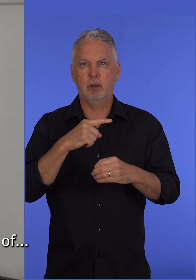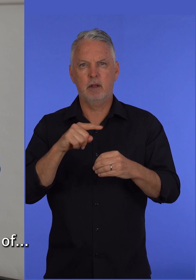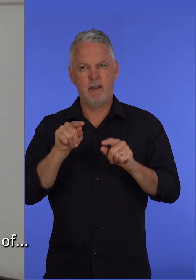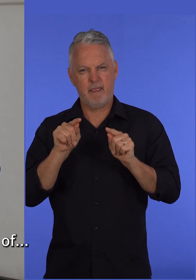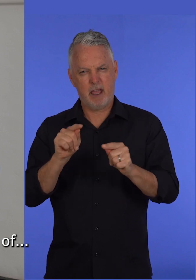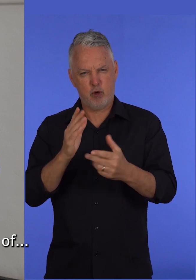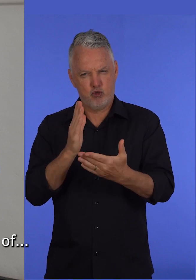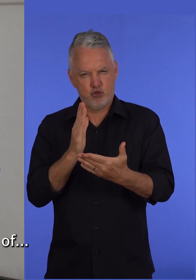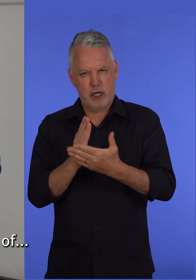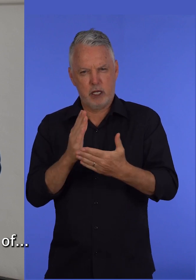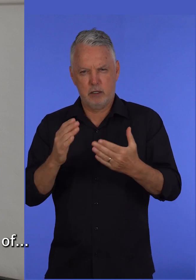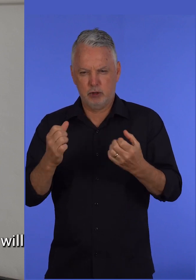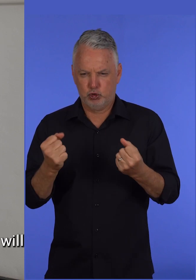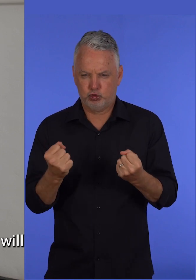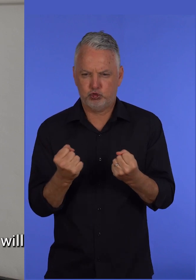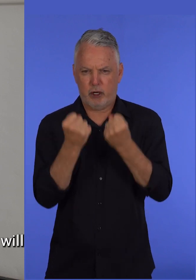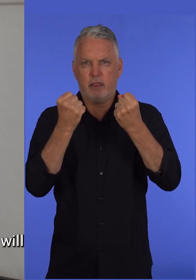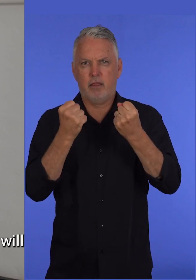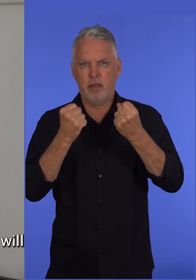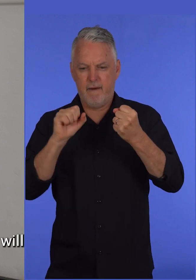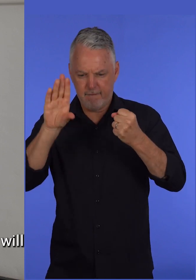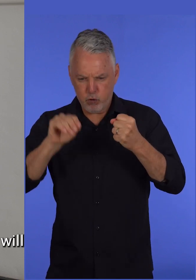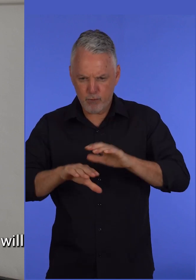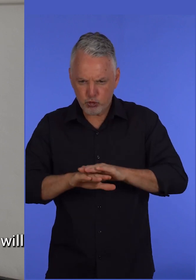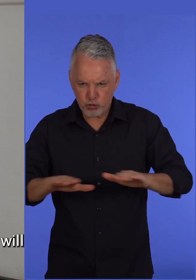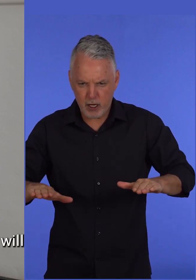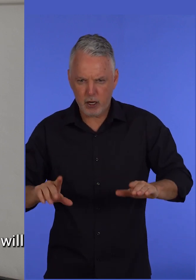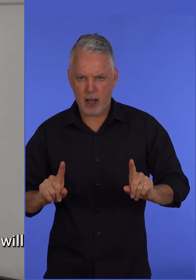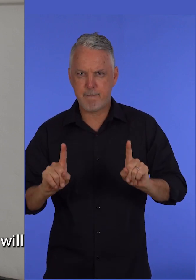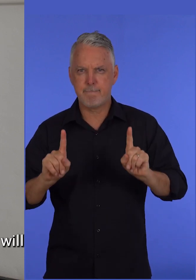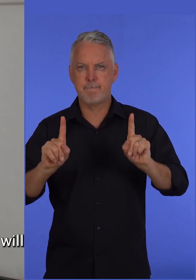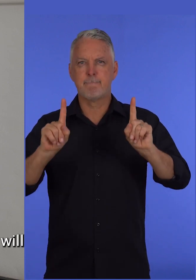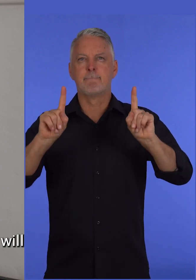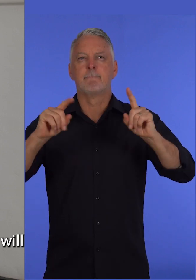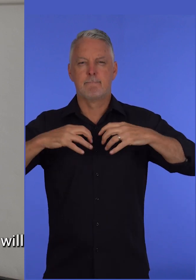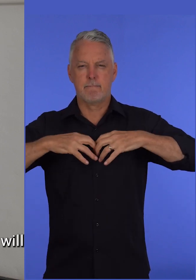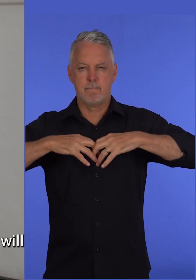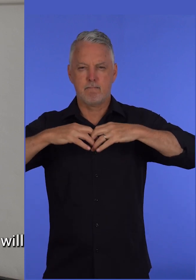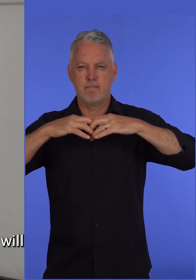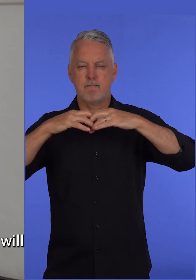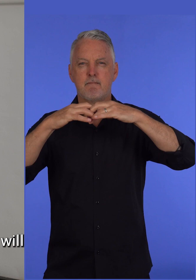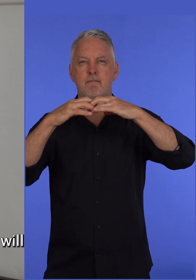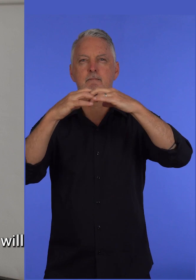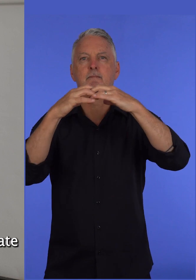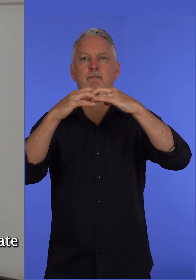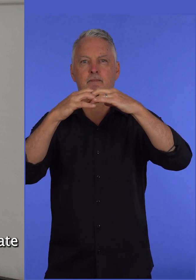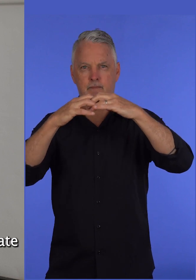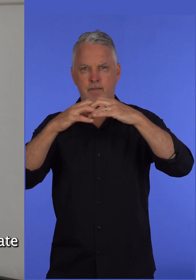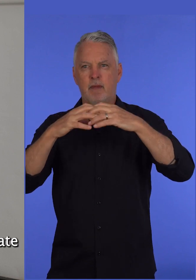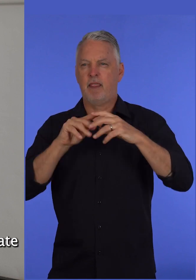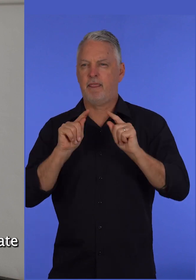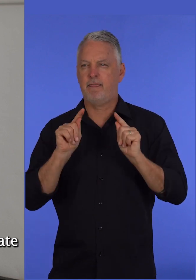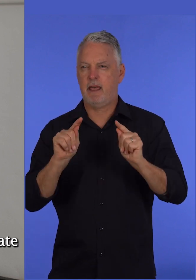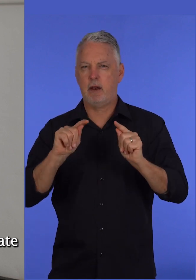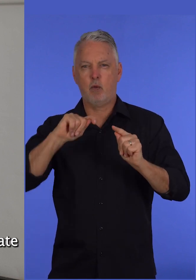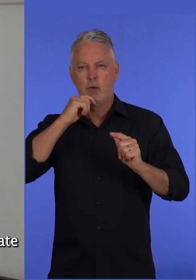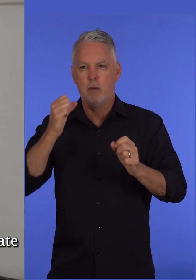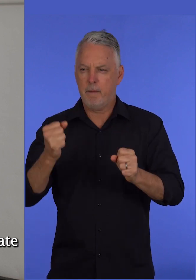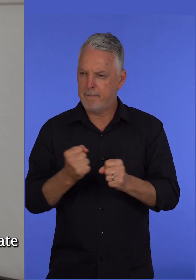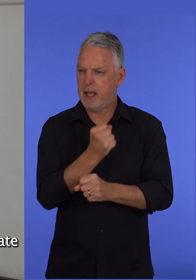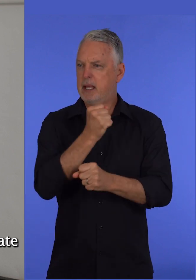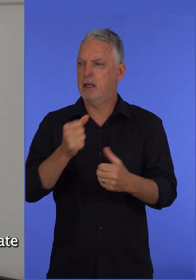that may be that moment where it's the spark that you will see and you will feel that will be enough